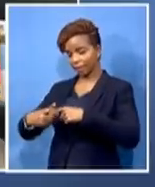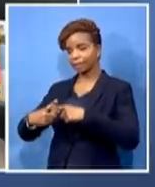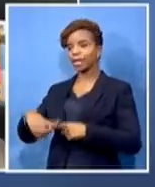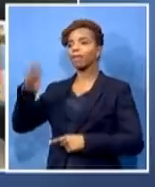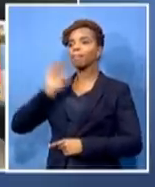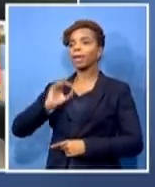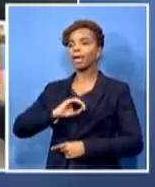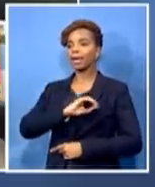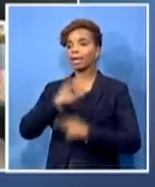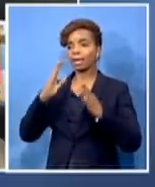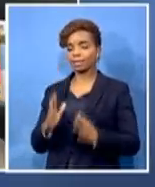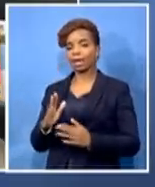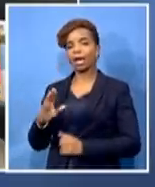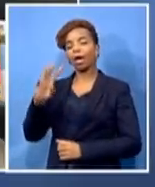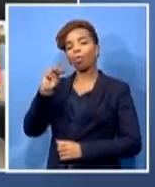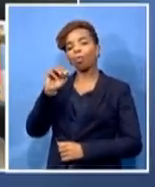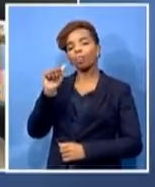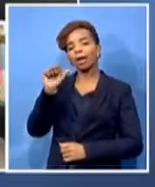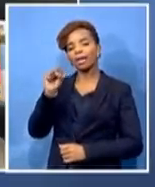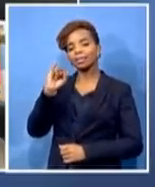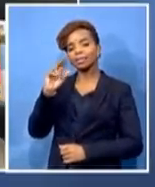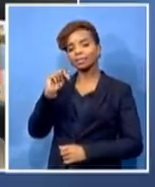his picket in Irene,